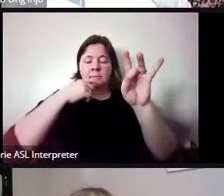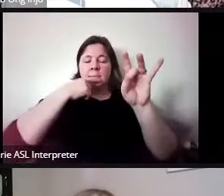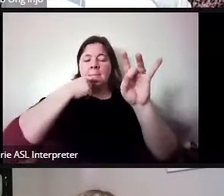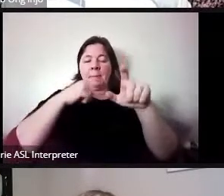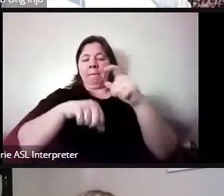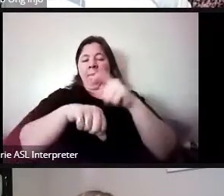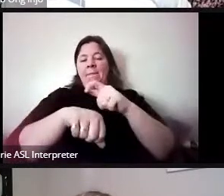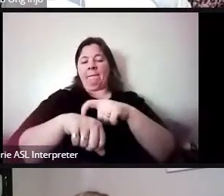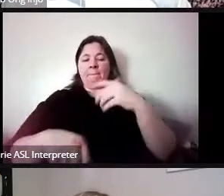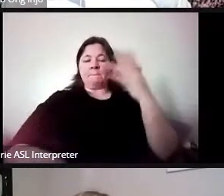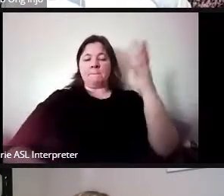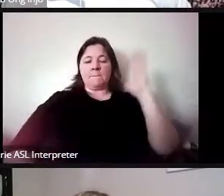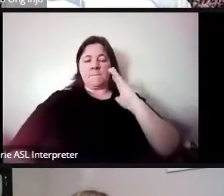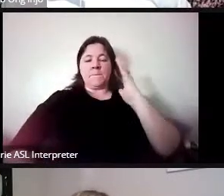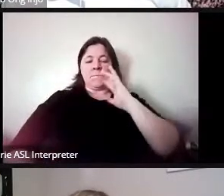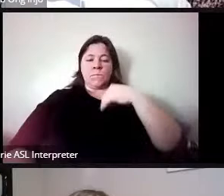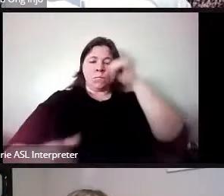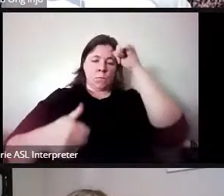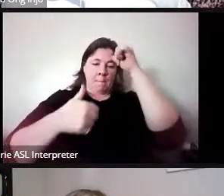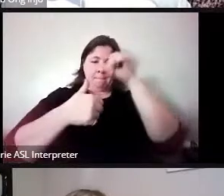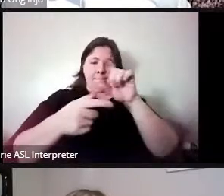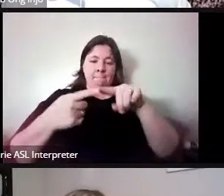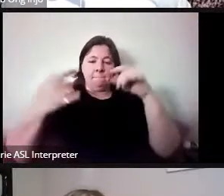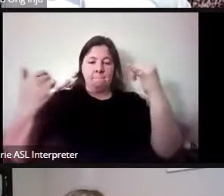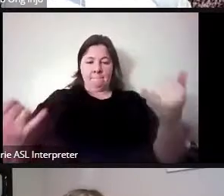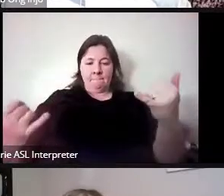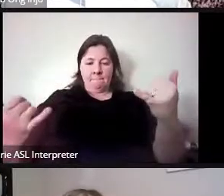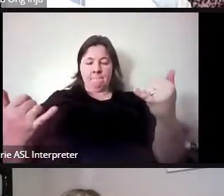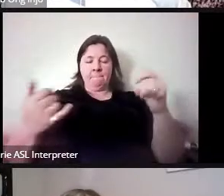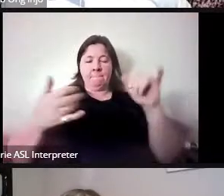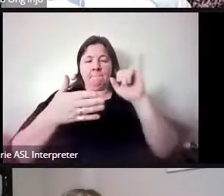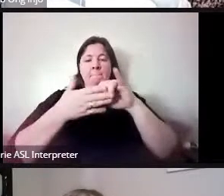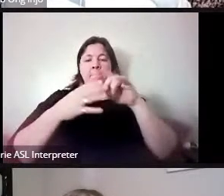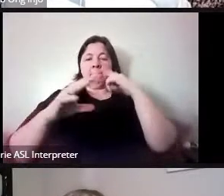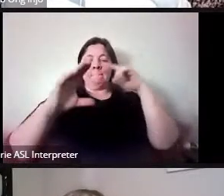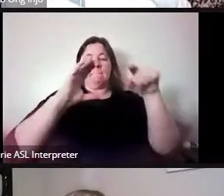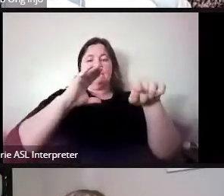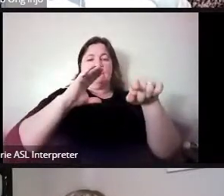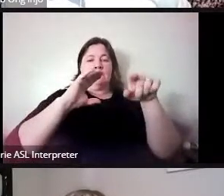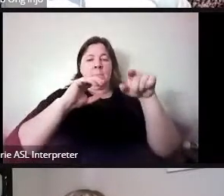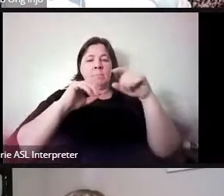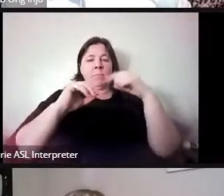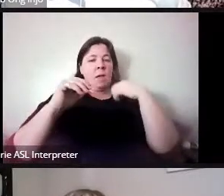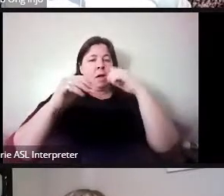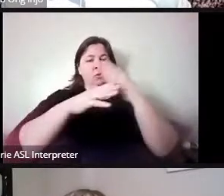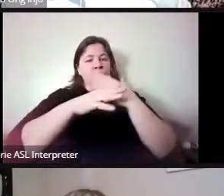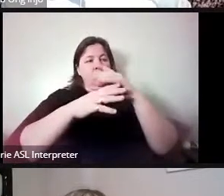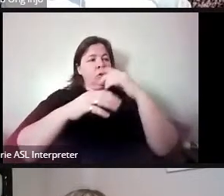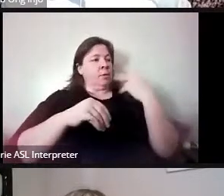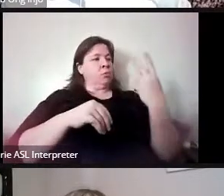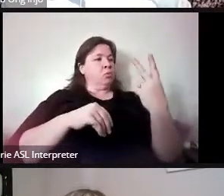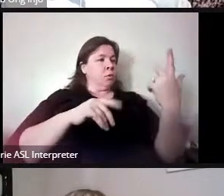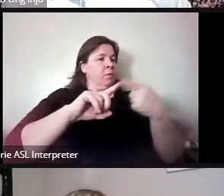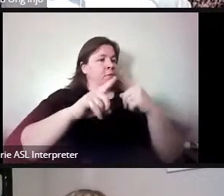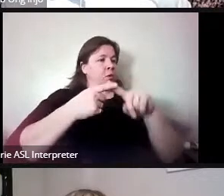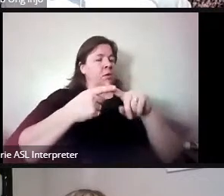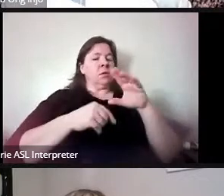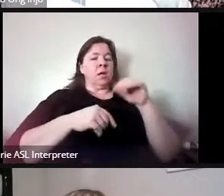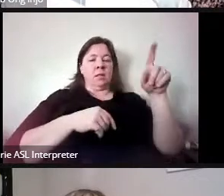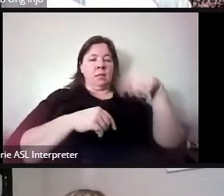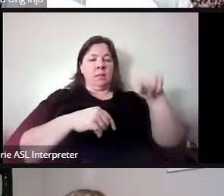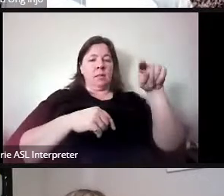like that day I just remember till now. Like immediately I shared with my 2-3 friends, and